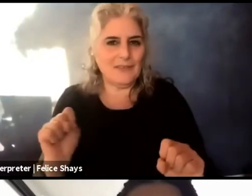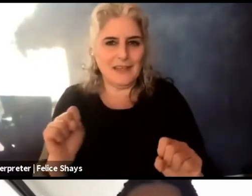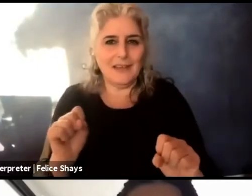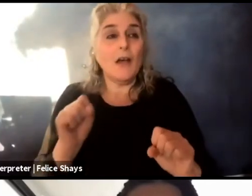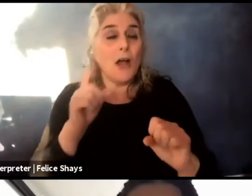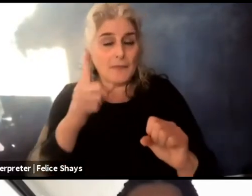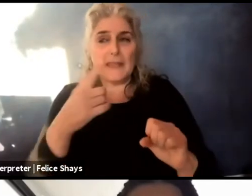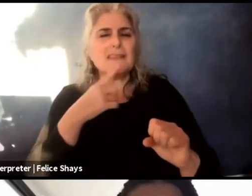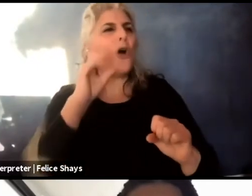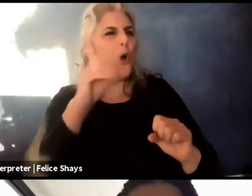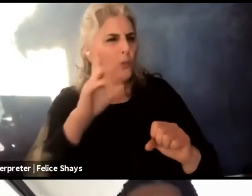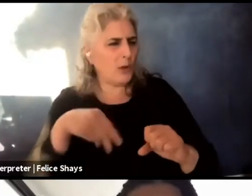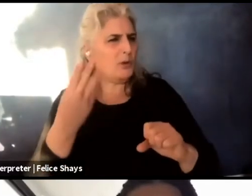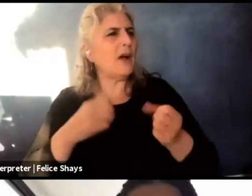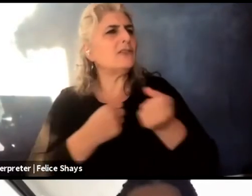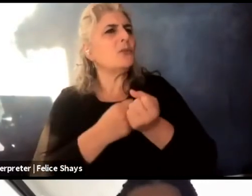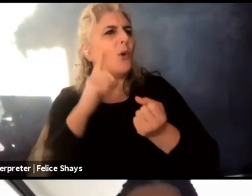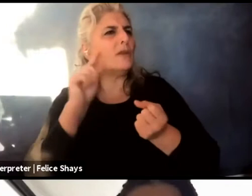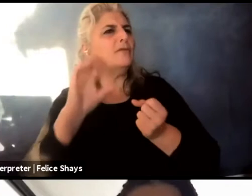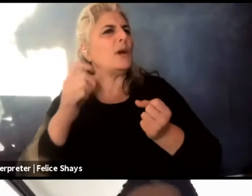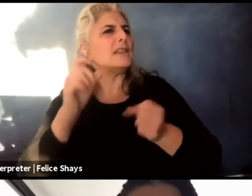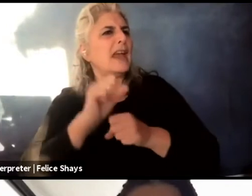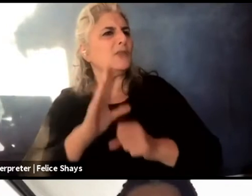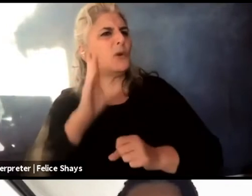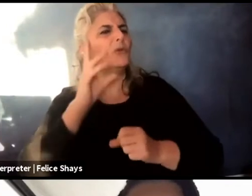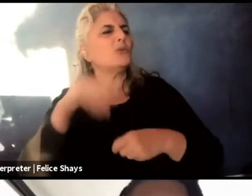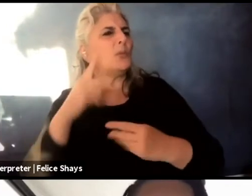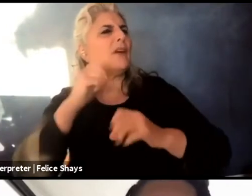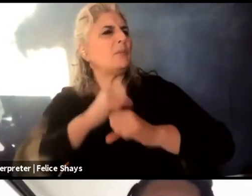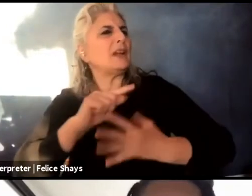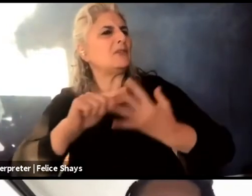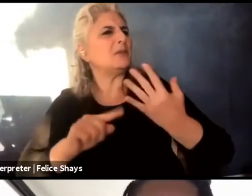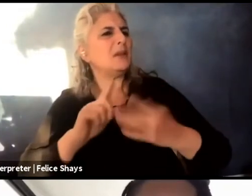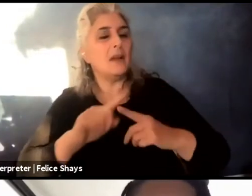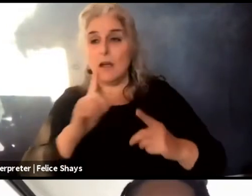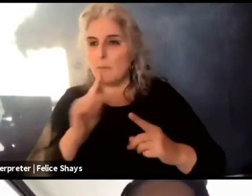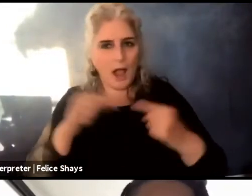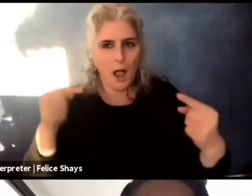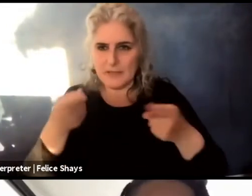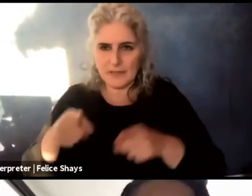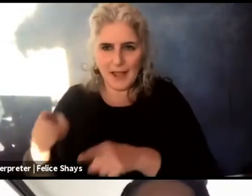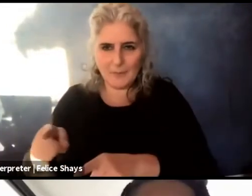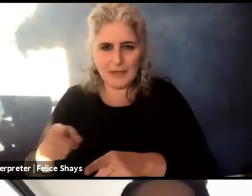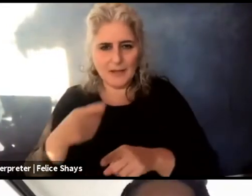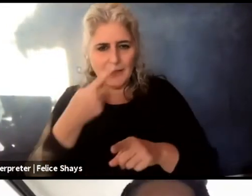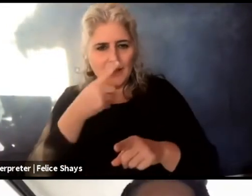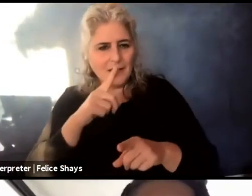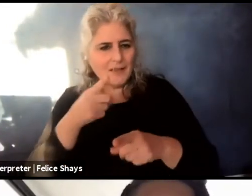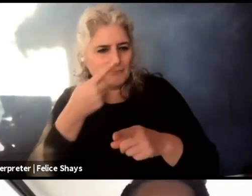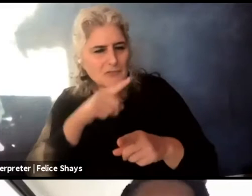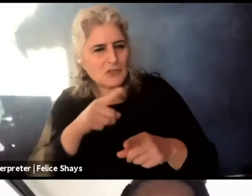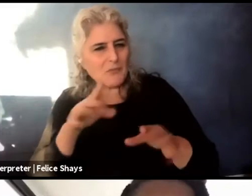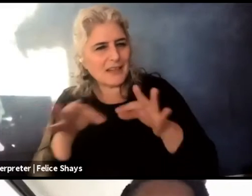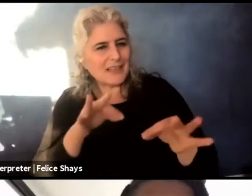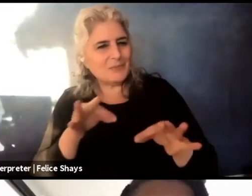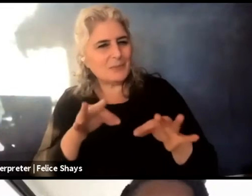were ostensibly purported to give. Mar, I'm hopeful that maybe, would you be willing to like kind of tell us a little bit about, for folks